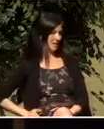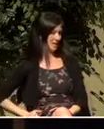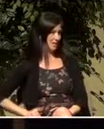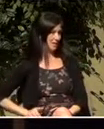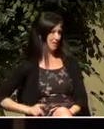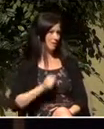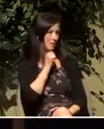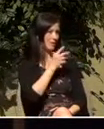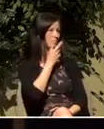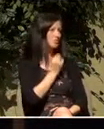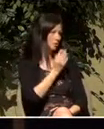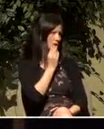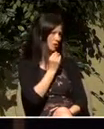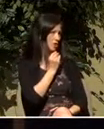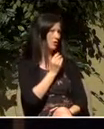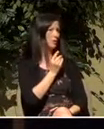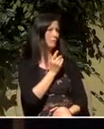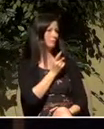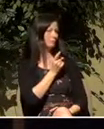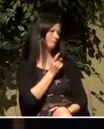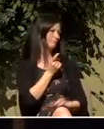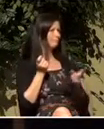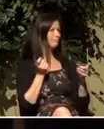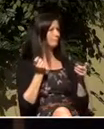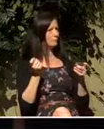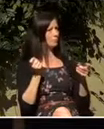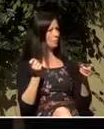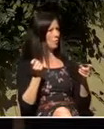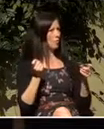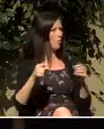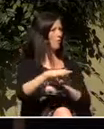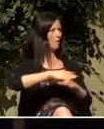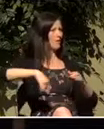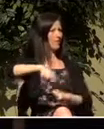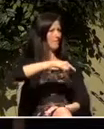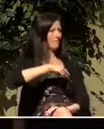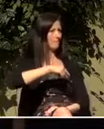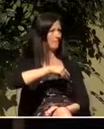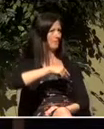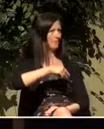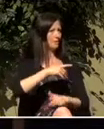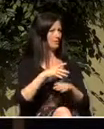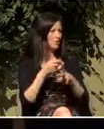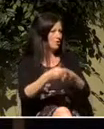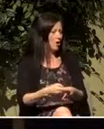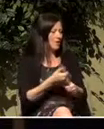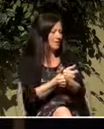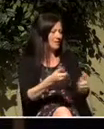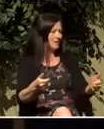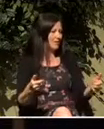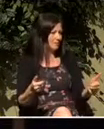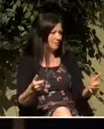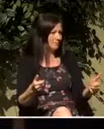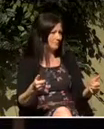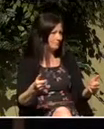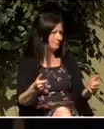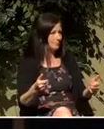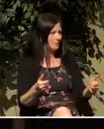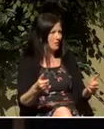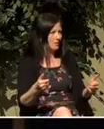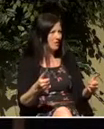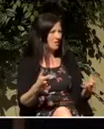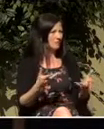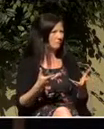it over them, and those who exercise authority over them call themselves benefactors. But you are not to be like